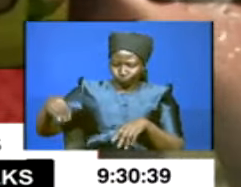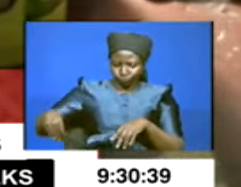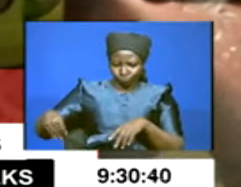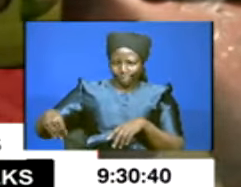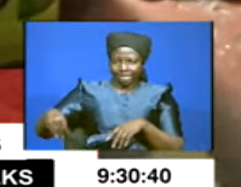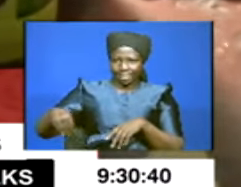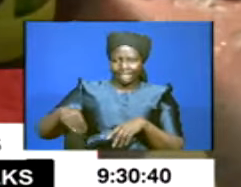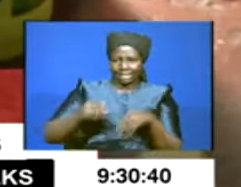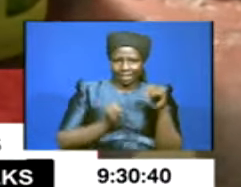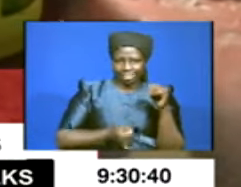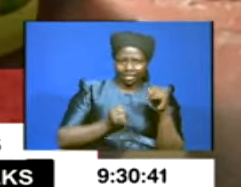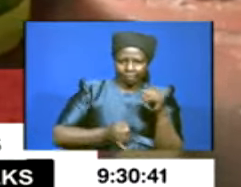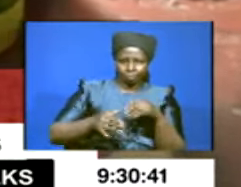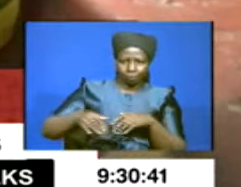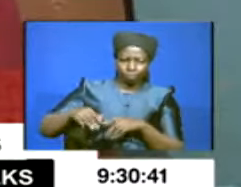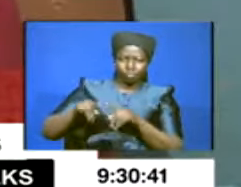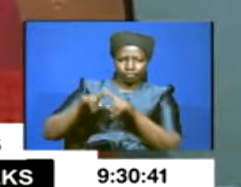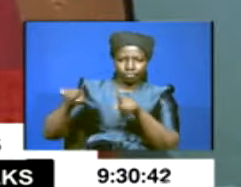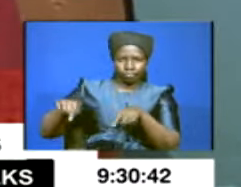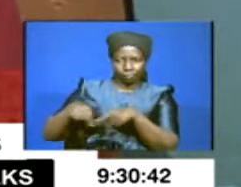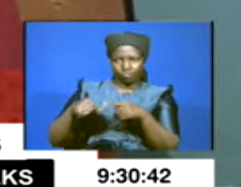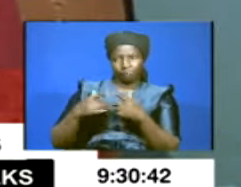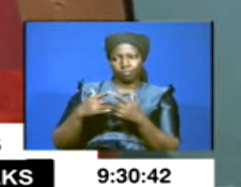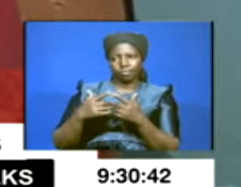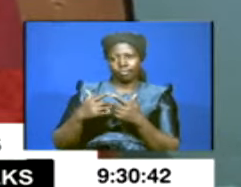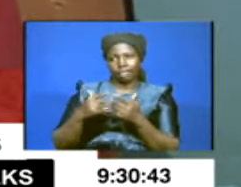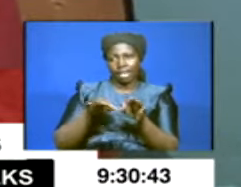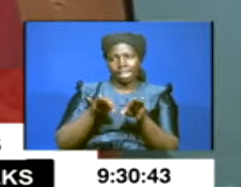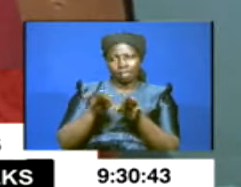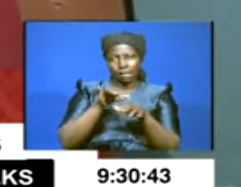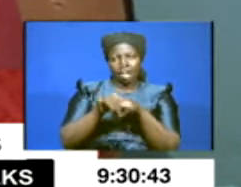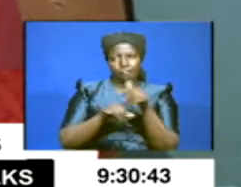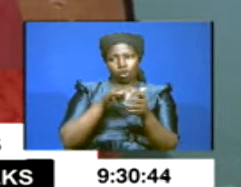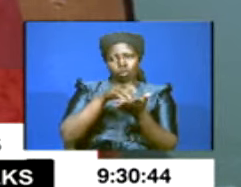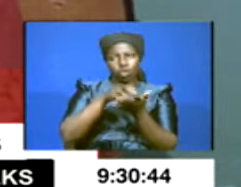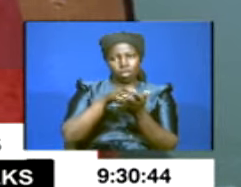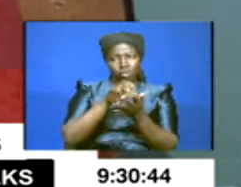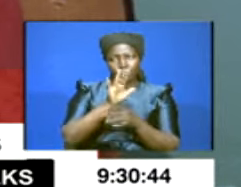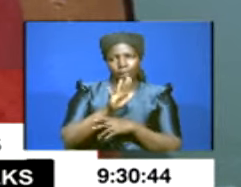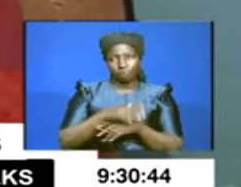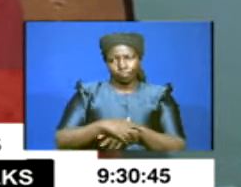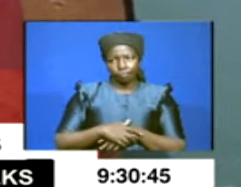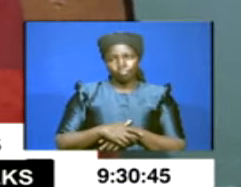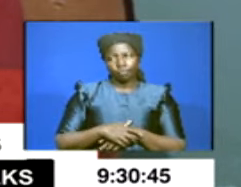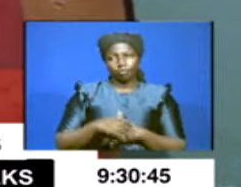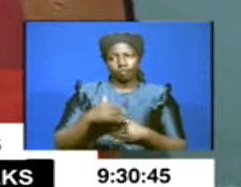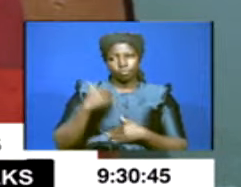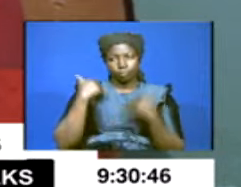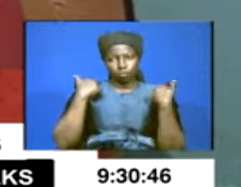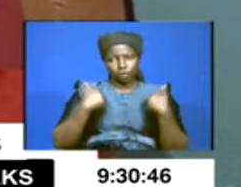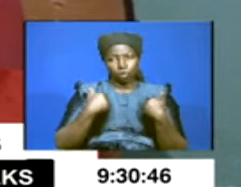the accident that has left him in this condition. Niligongwa na gari nikiwa naendesha tukutuku.